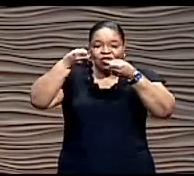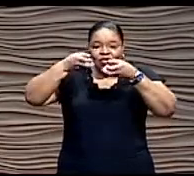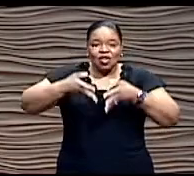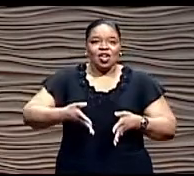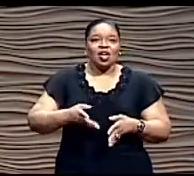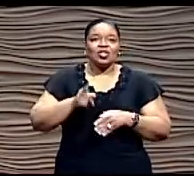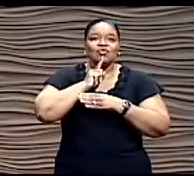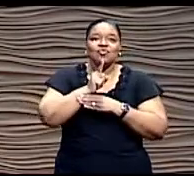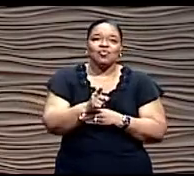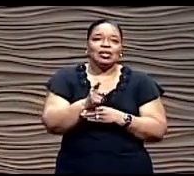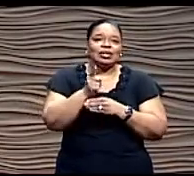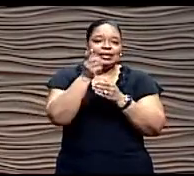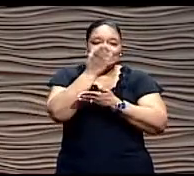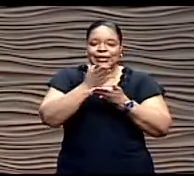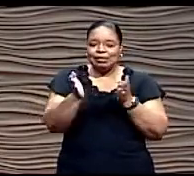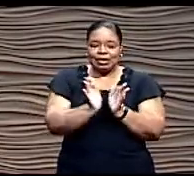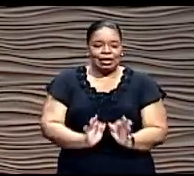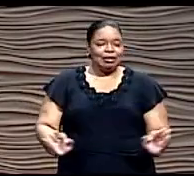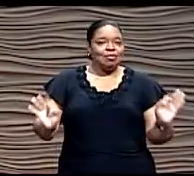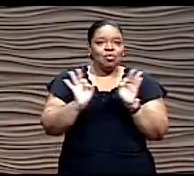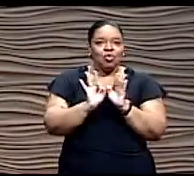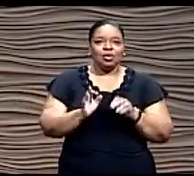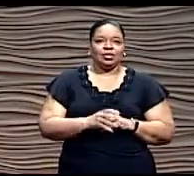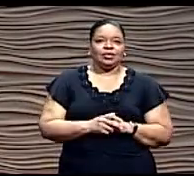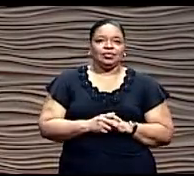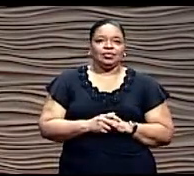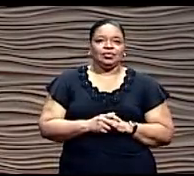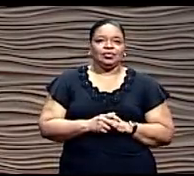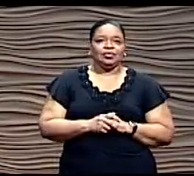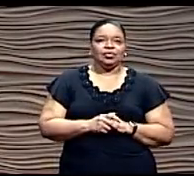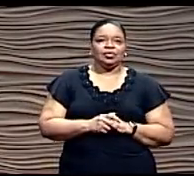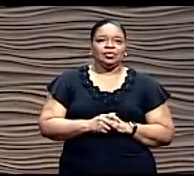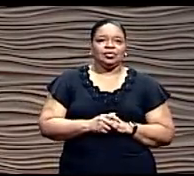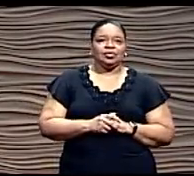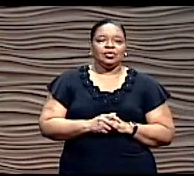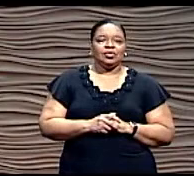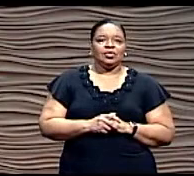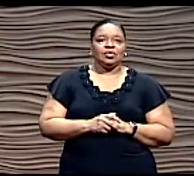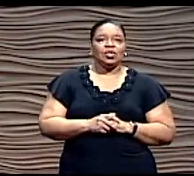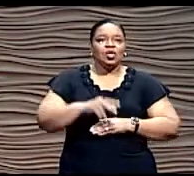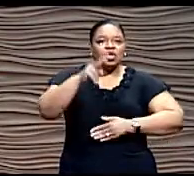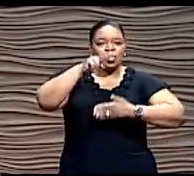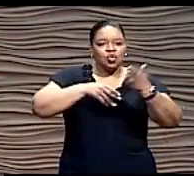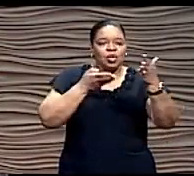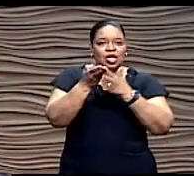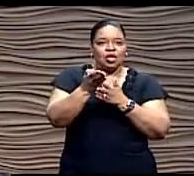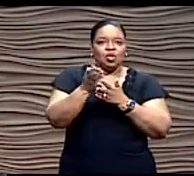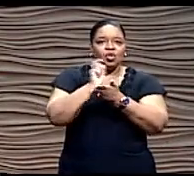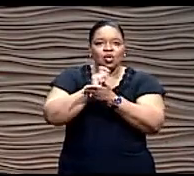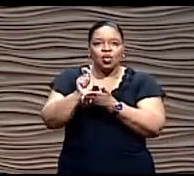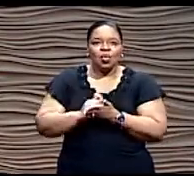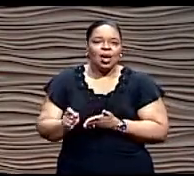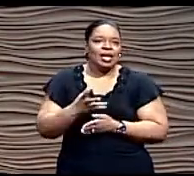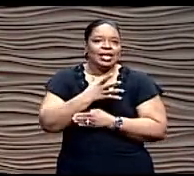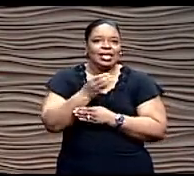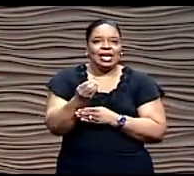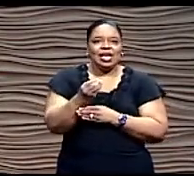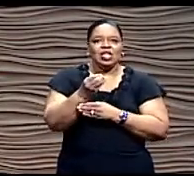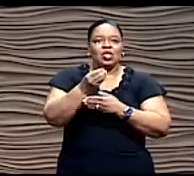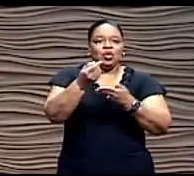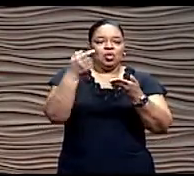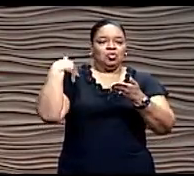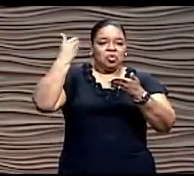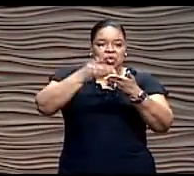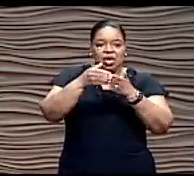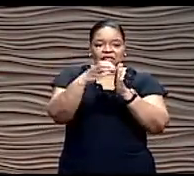cherished things that you possess. When you read through Ezekiel's writing, you come to chapter